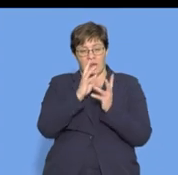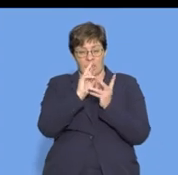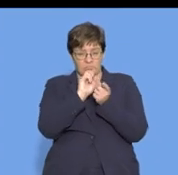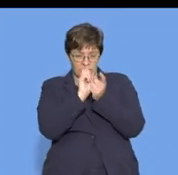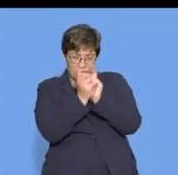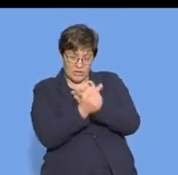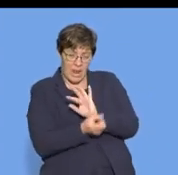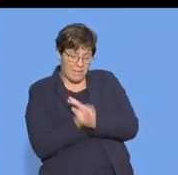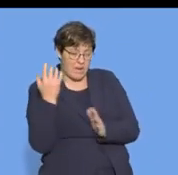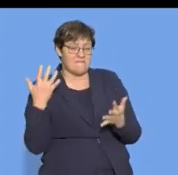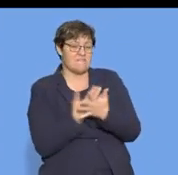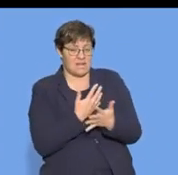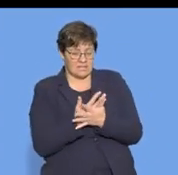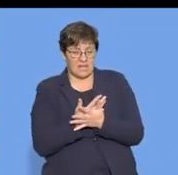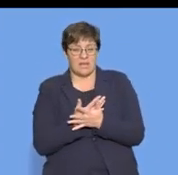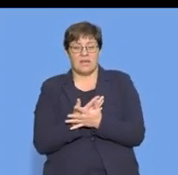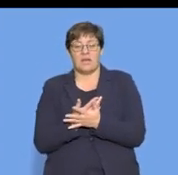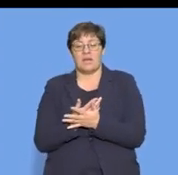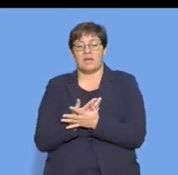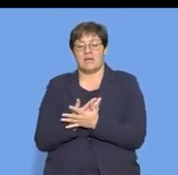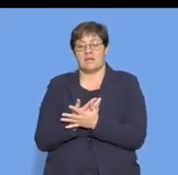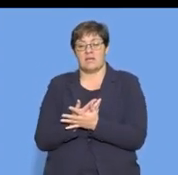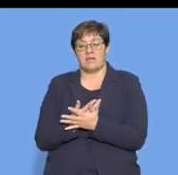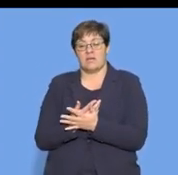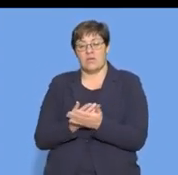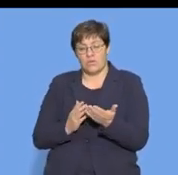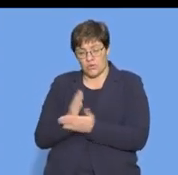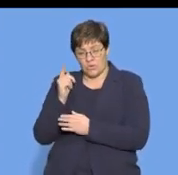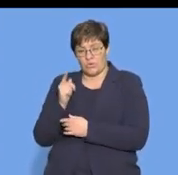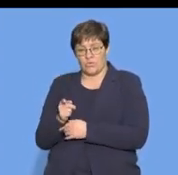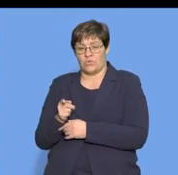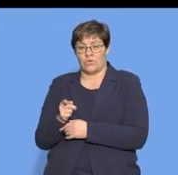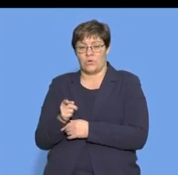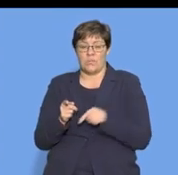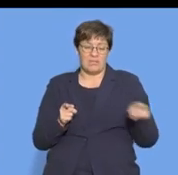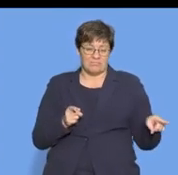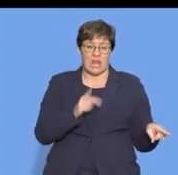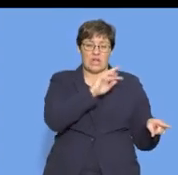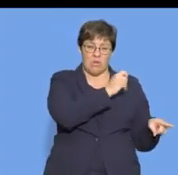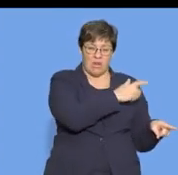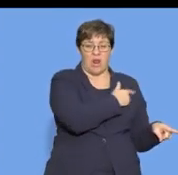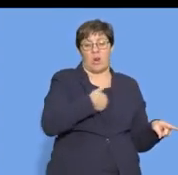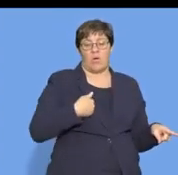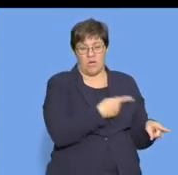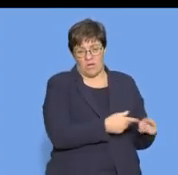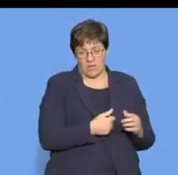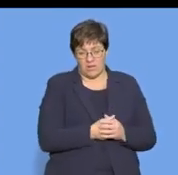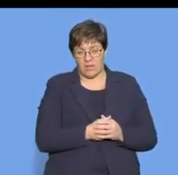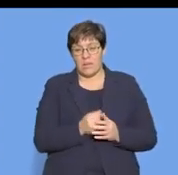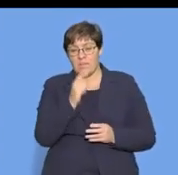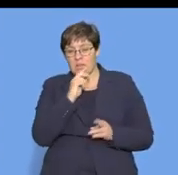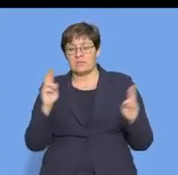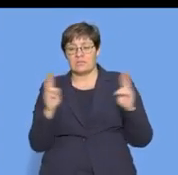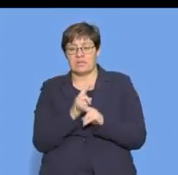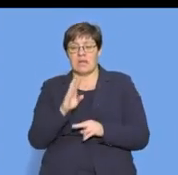quicker than nuclear DNA. So this is why we use mitochondrial DNA. And please note that